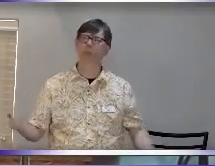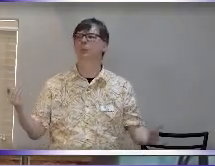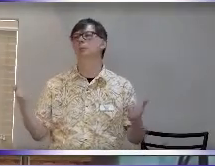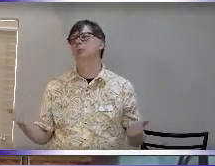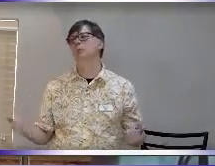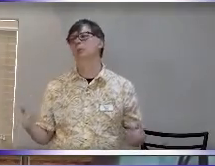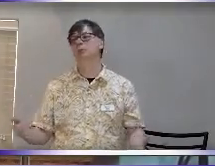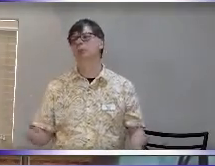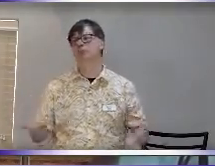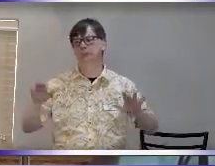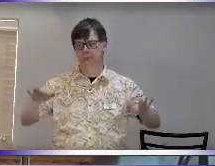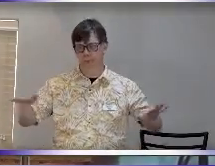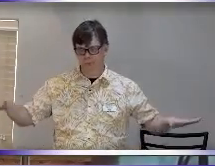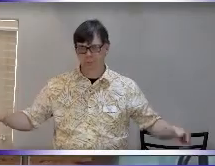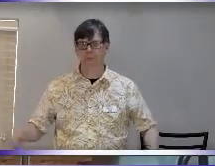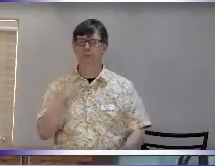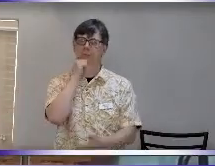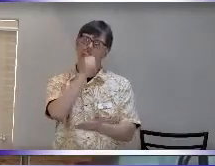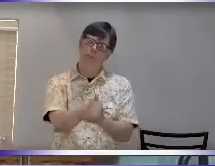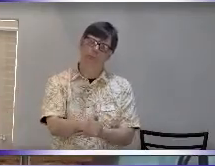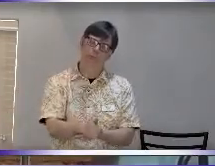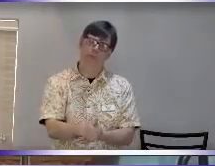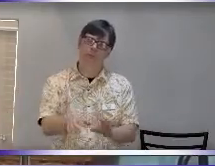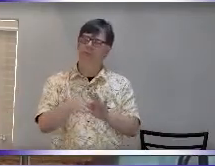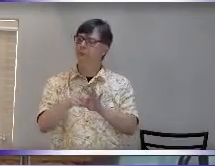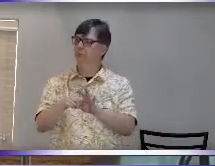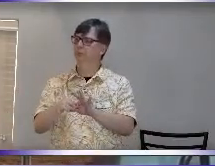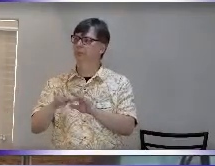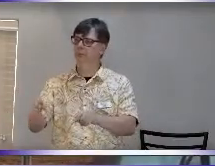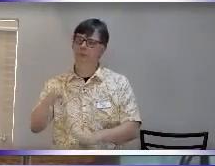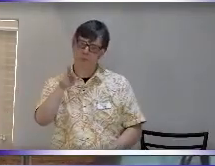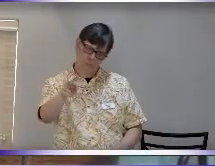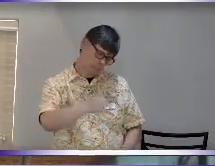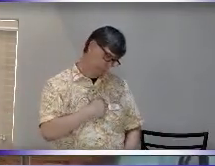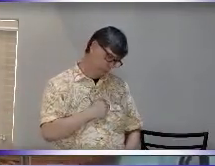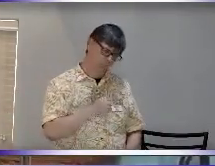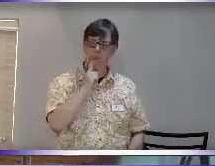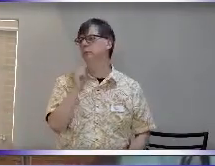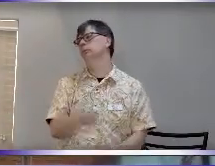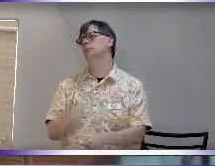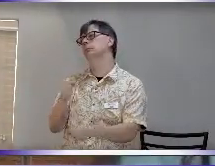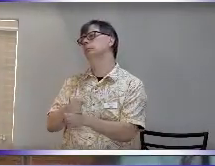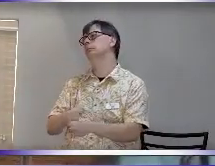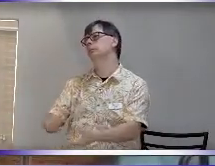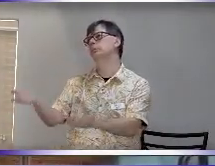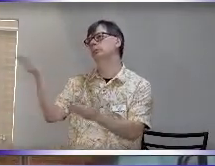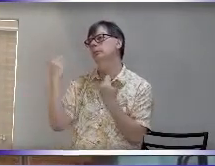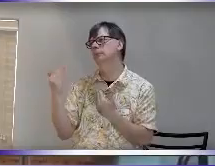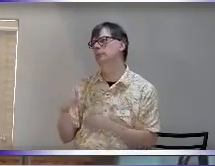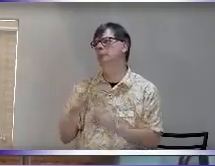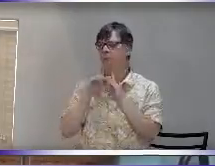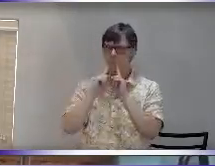is for you to experiment with these tools, try them yourself, and if they don't work for you, come back, let's talk about